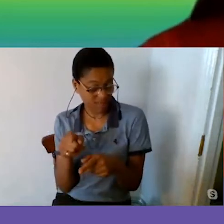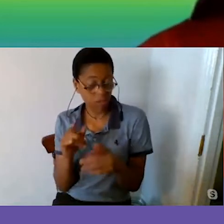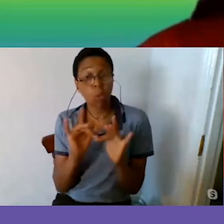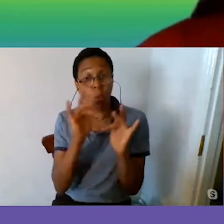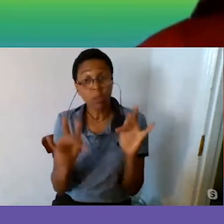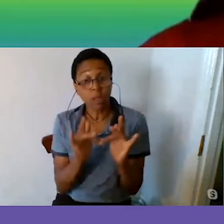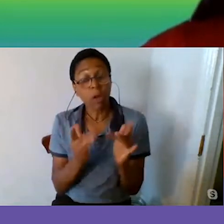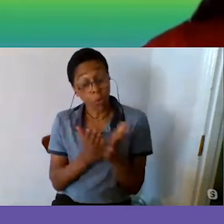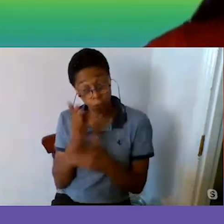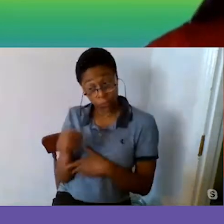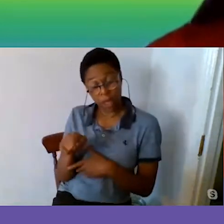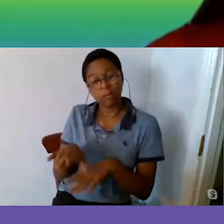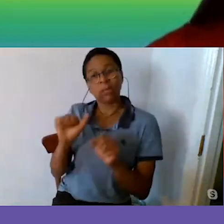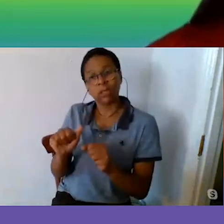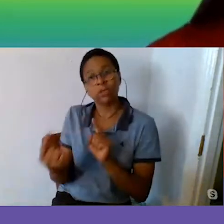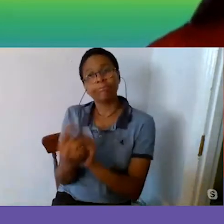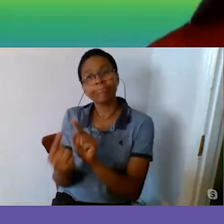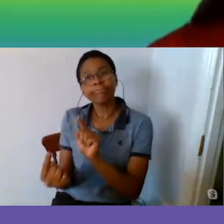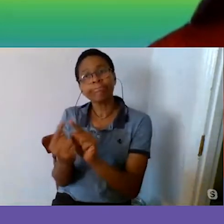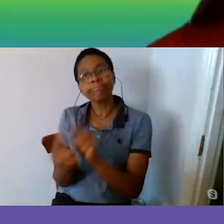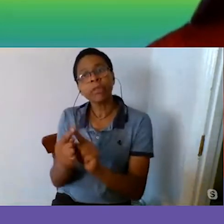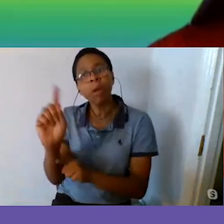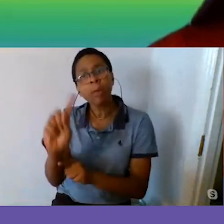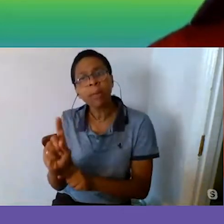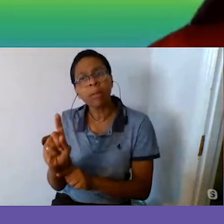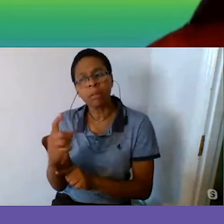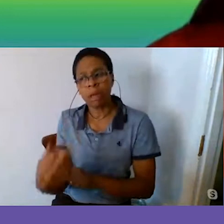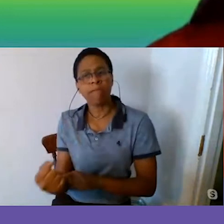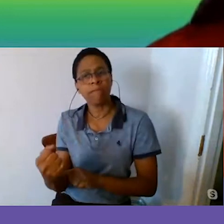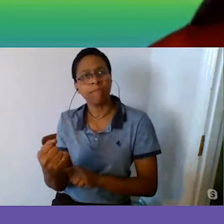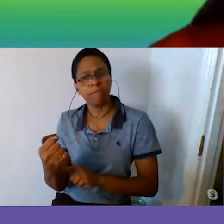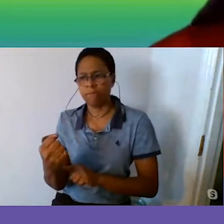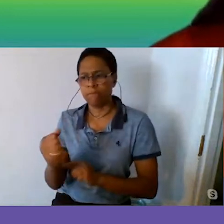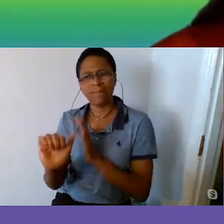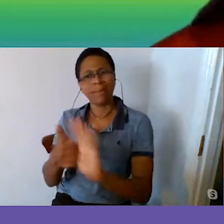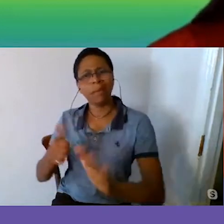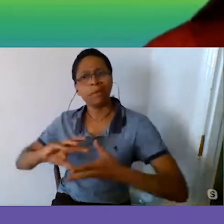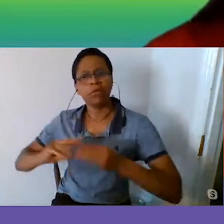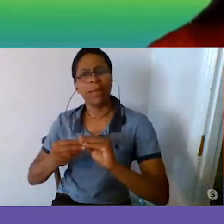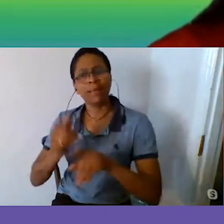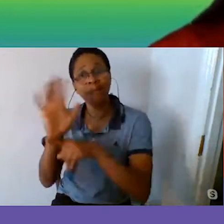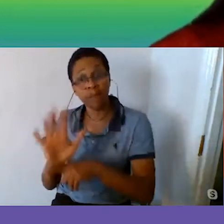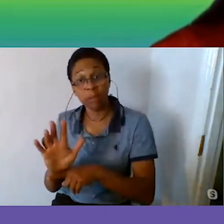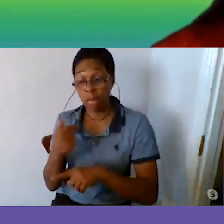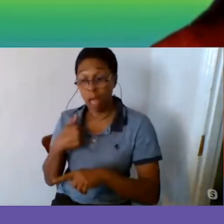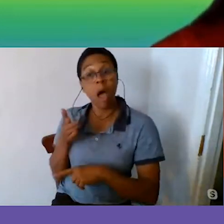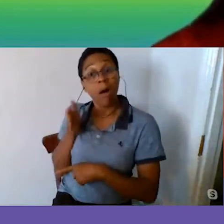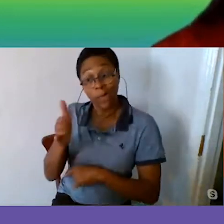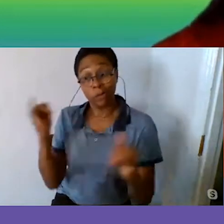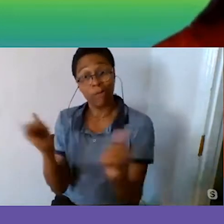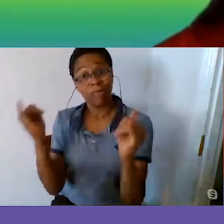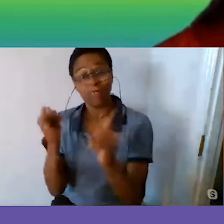got to go to film festivals. And I realised I was seeing so many amazing lesbian, bisexual films at the festivals and